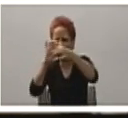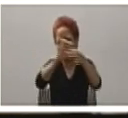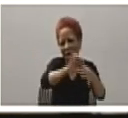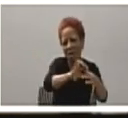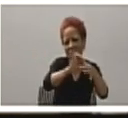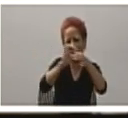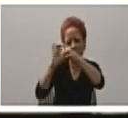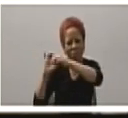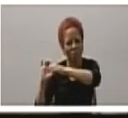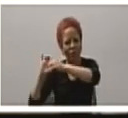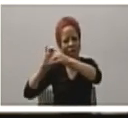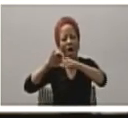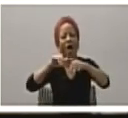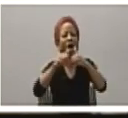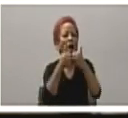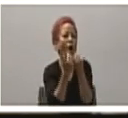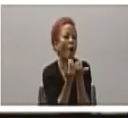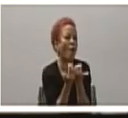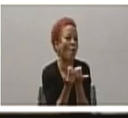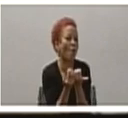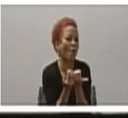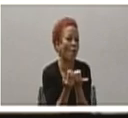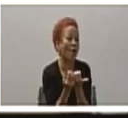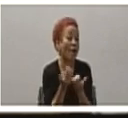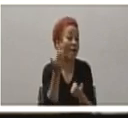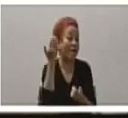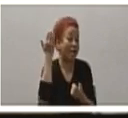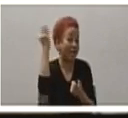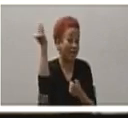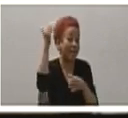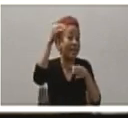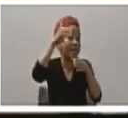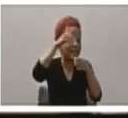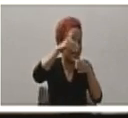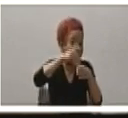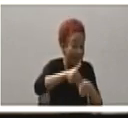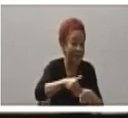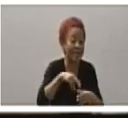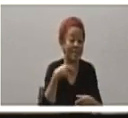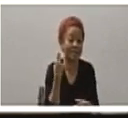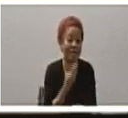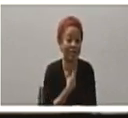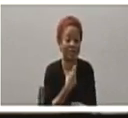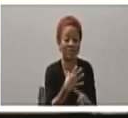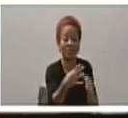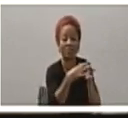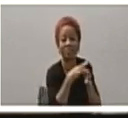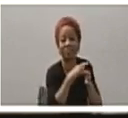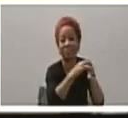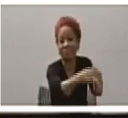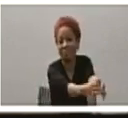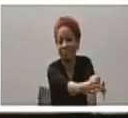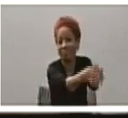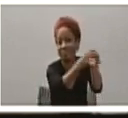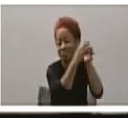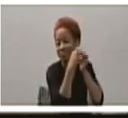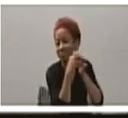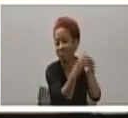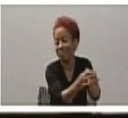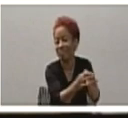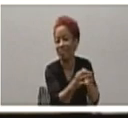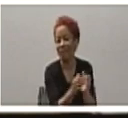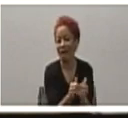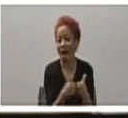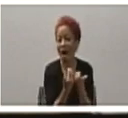we be united with him if he does not unite us to himself? How can we stay